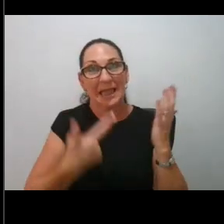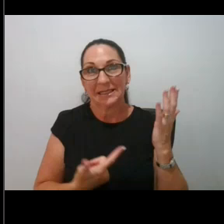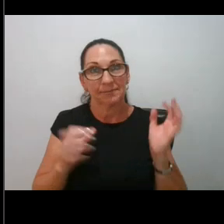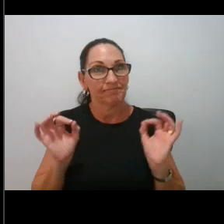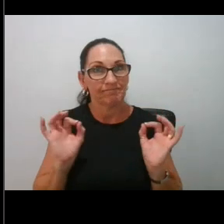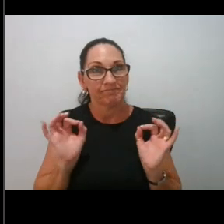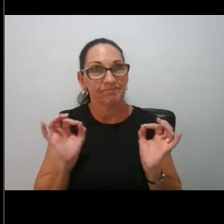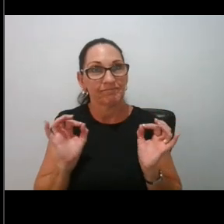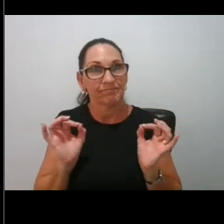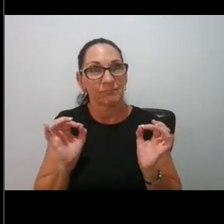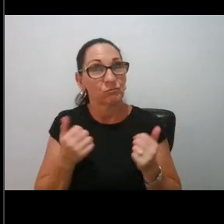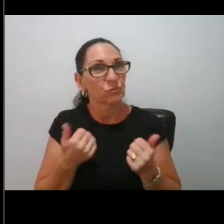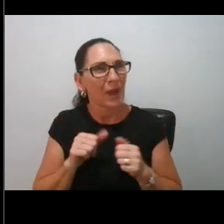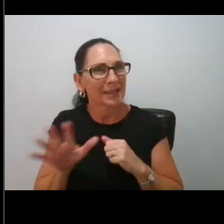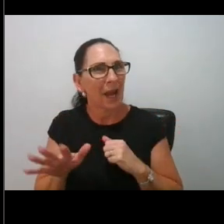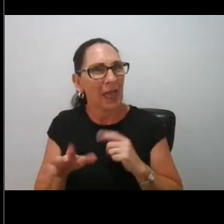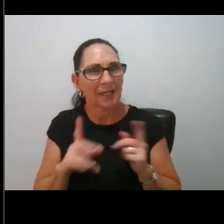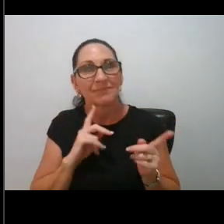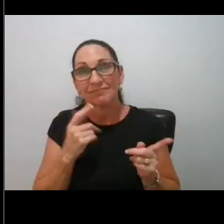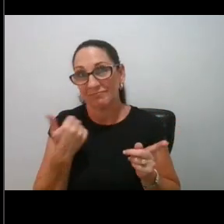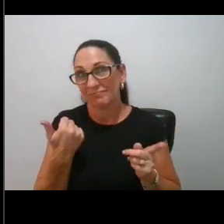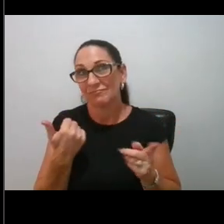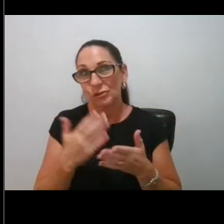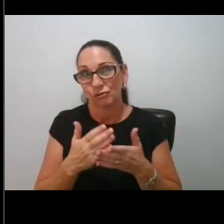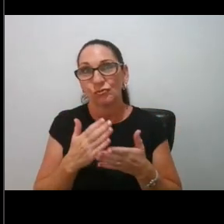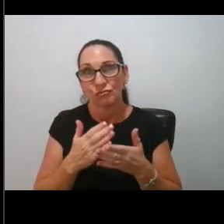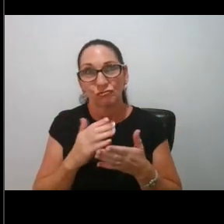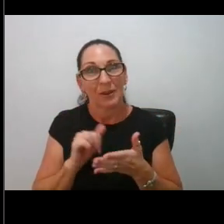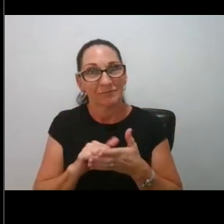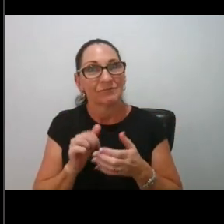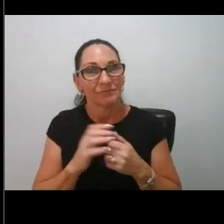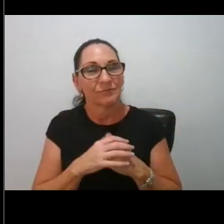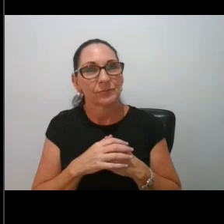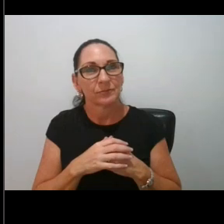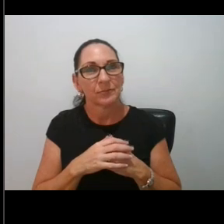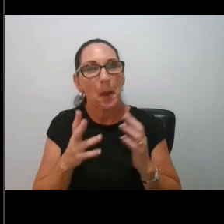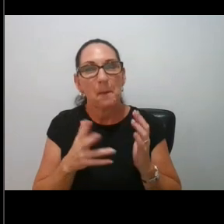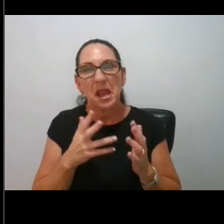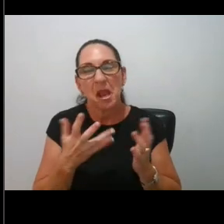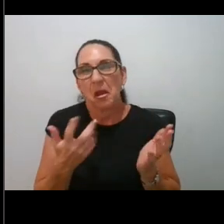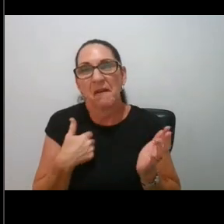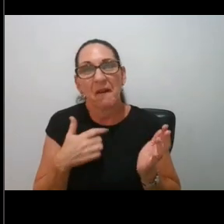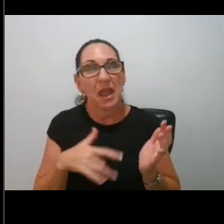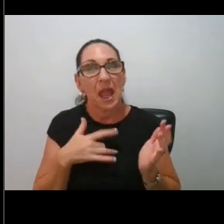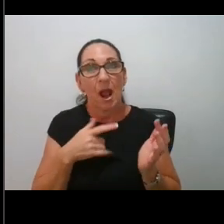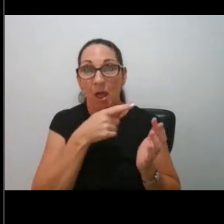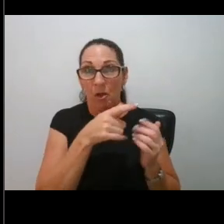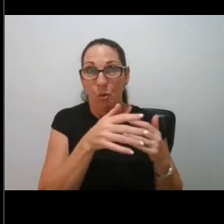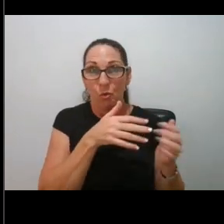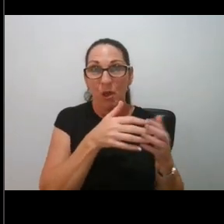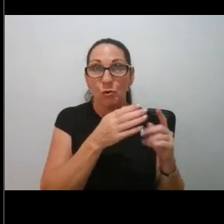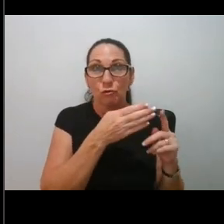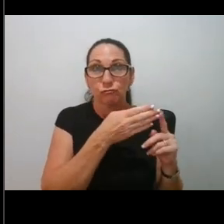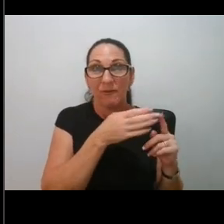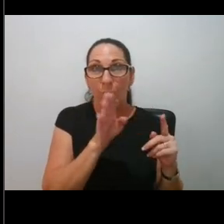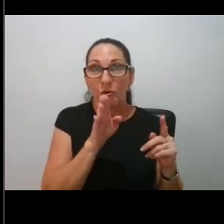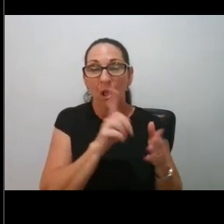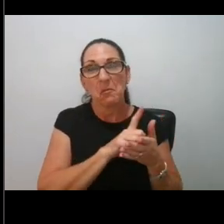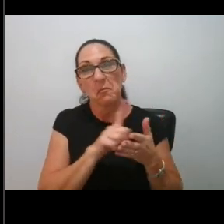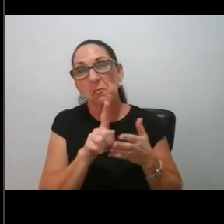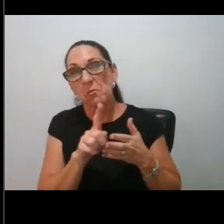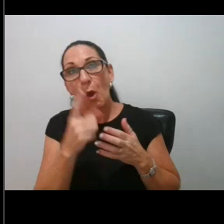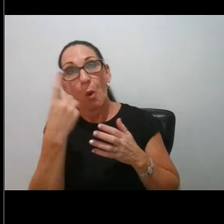It is, it really is. And you could expect that, you know, within a week or so of having your matter